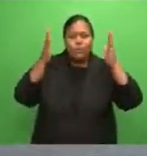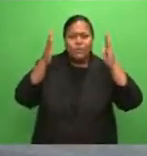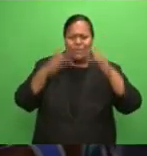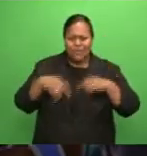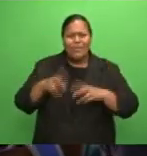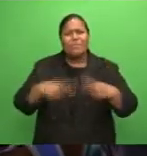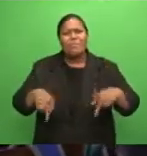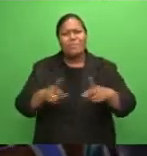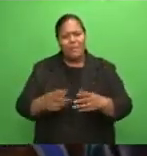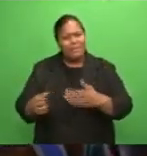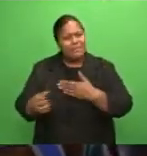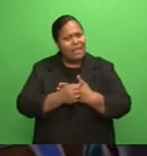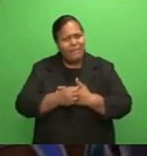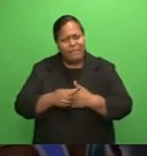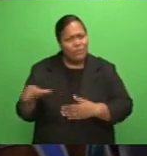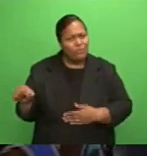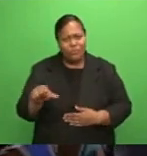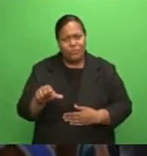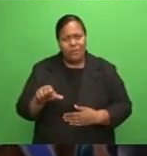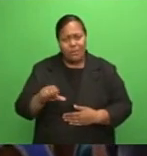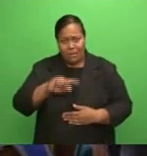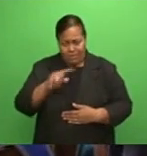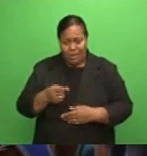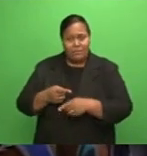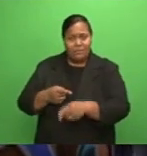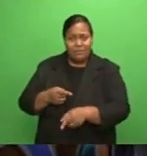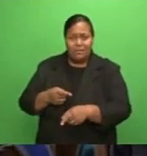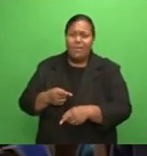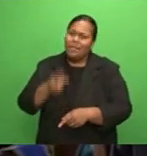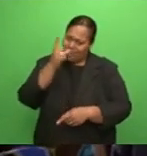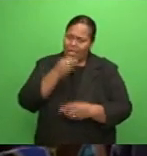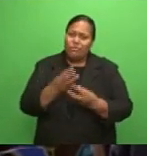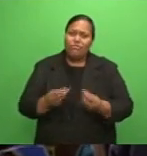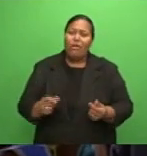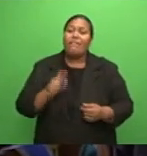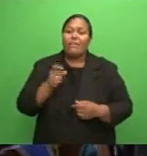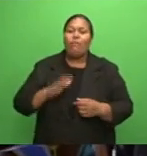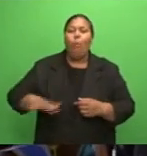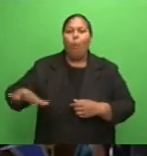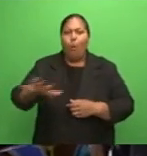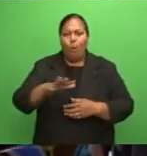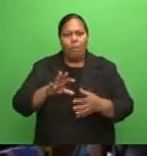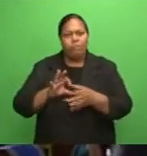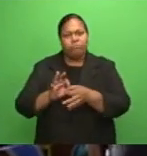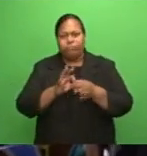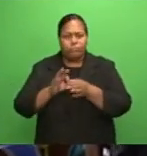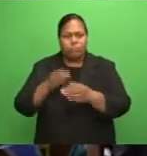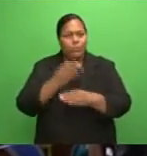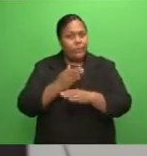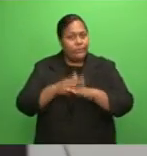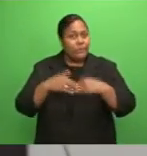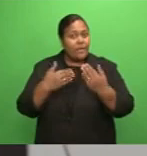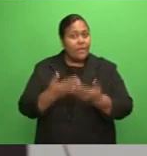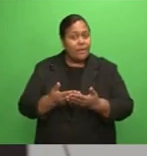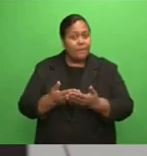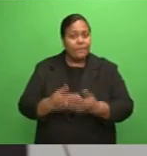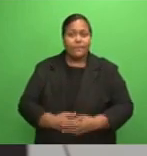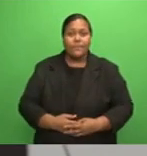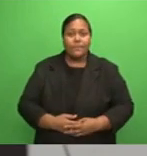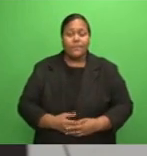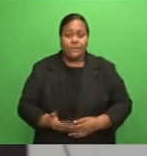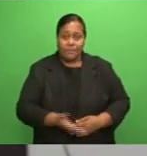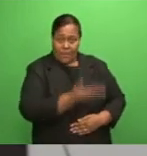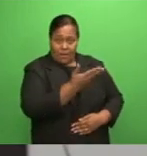safe. Buniwanga says this can only be resolved if everyone works together. I would like to have a conversation